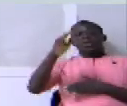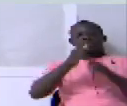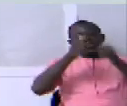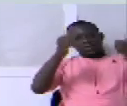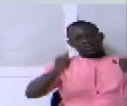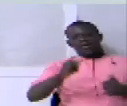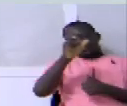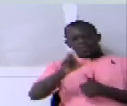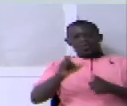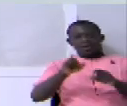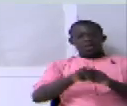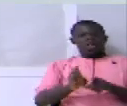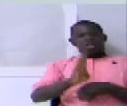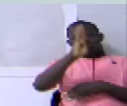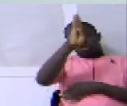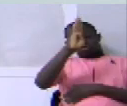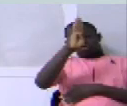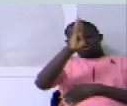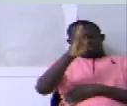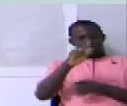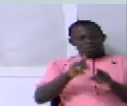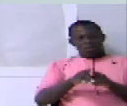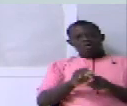Lord God Almighty,